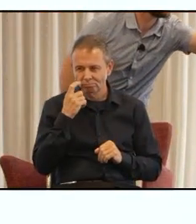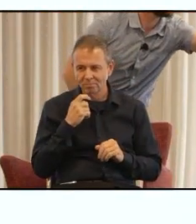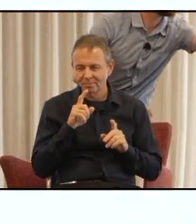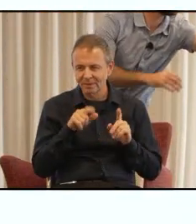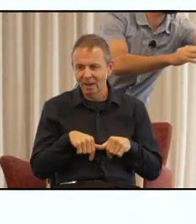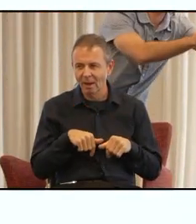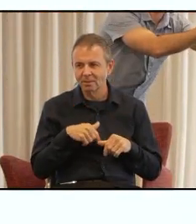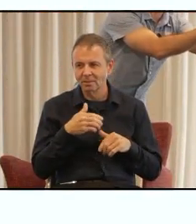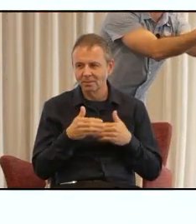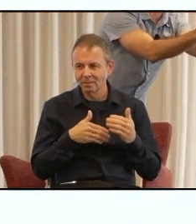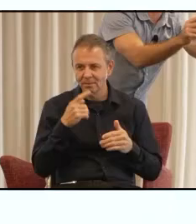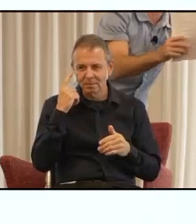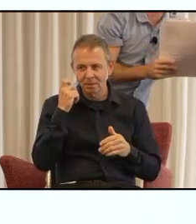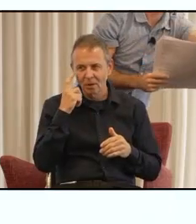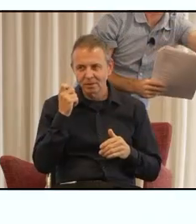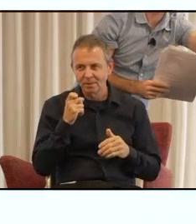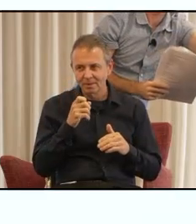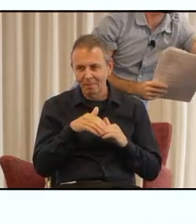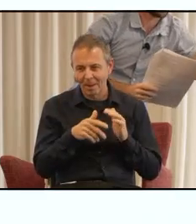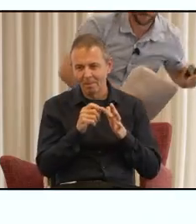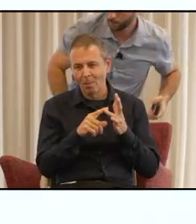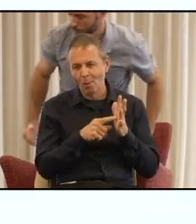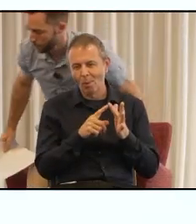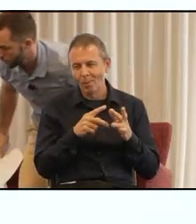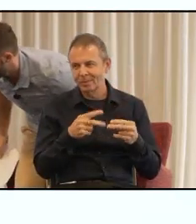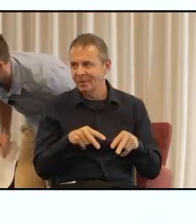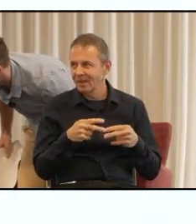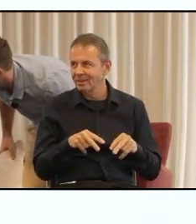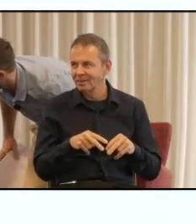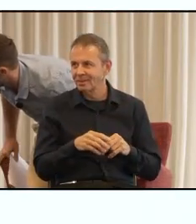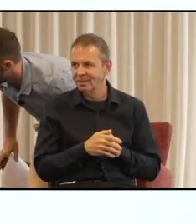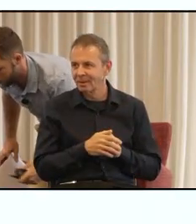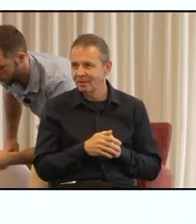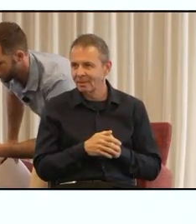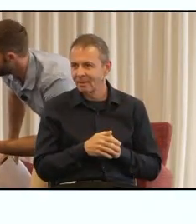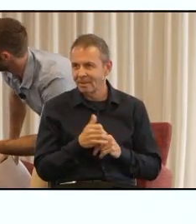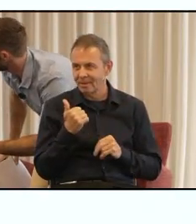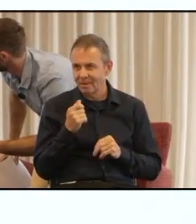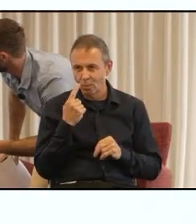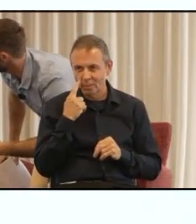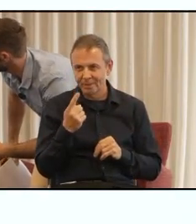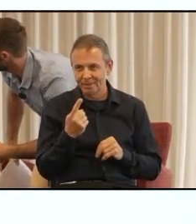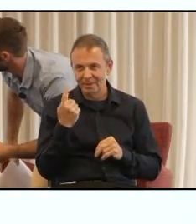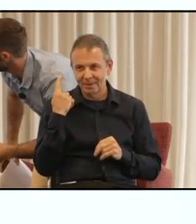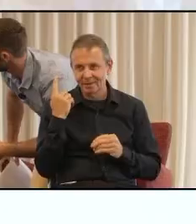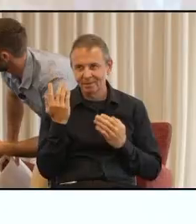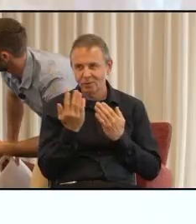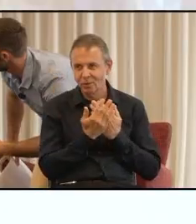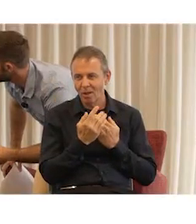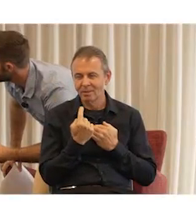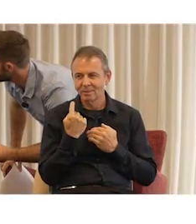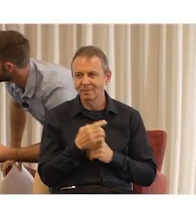our idea of pole dancing, and I think we've got a slide coming up. I can,